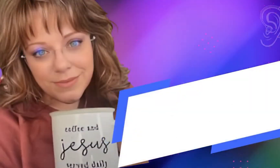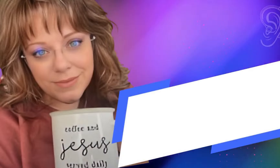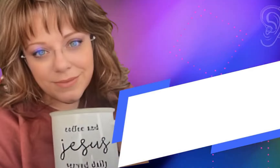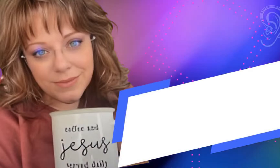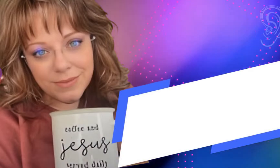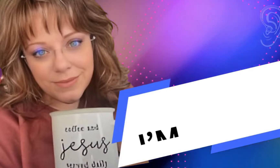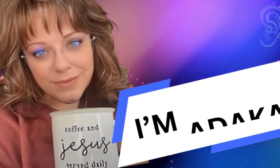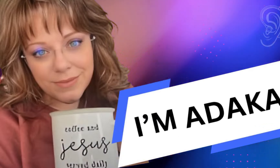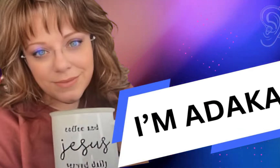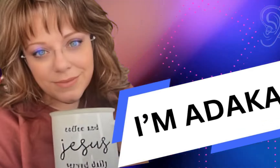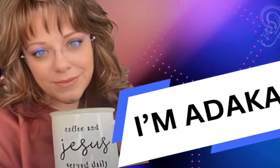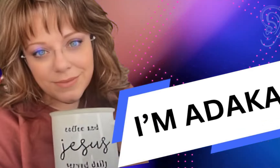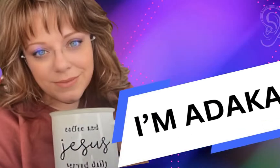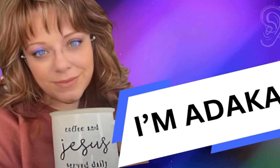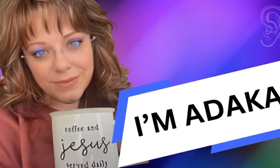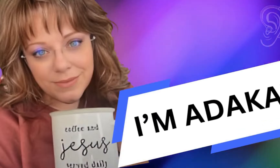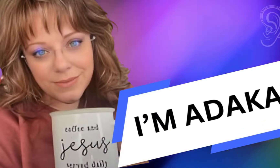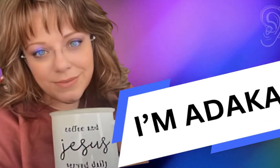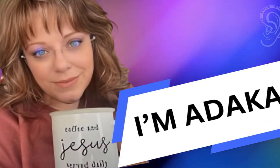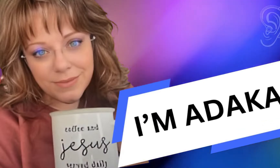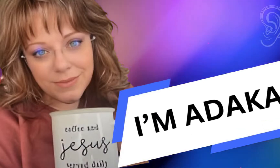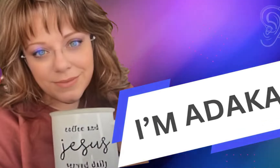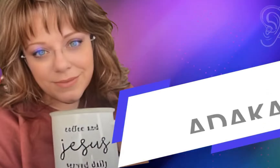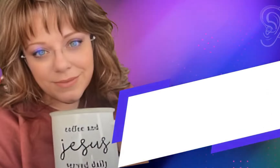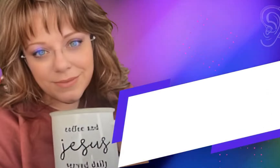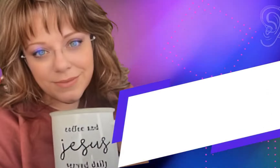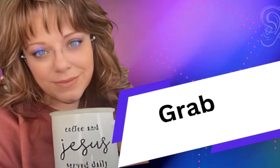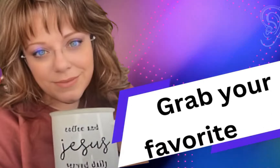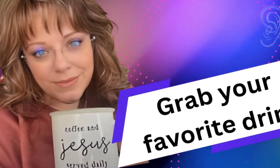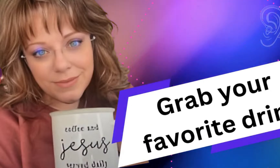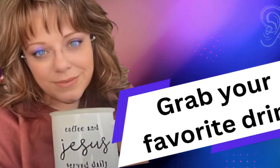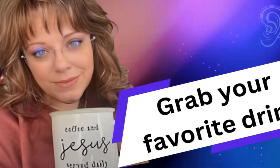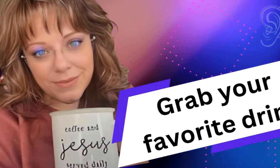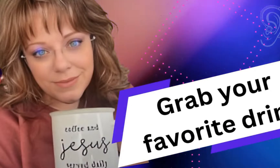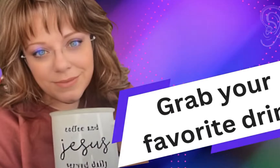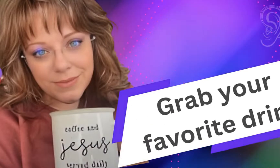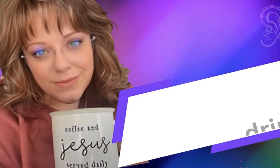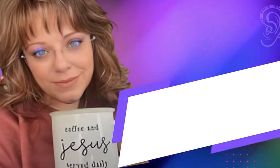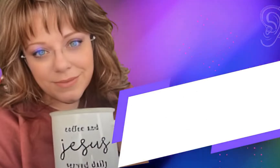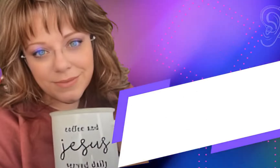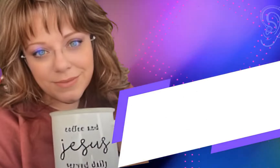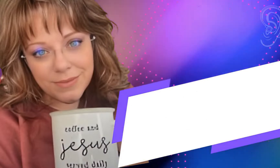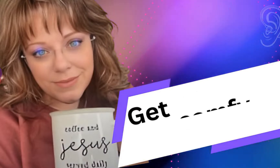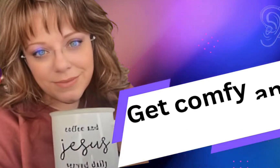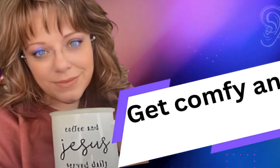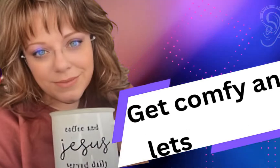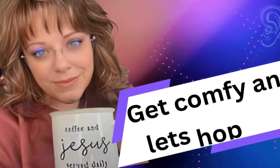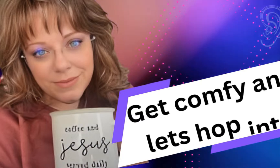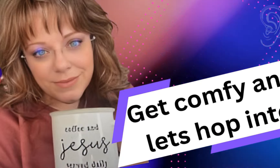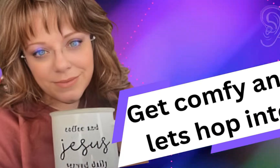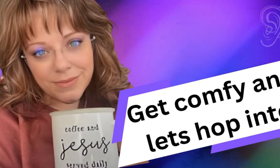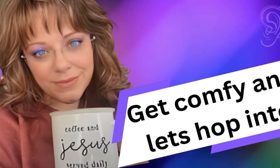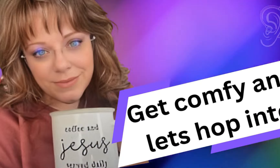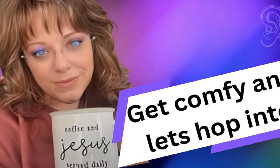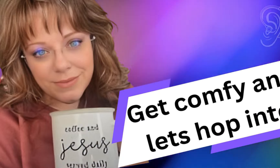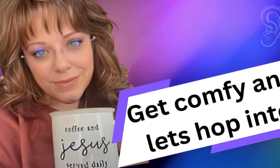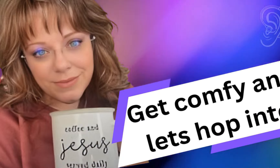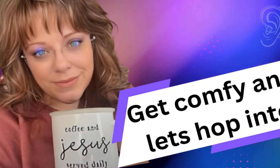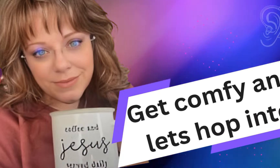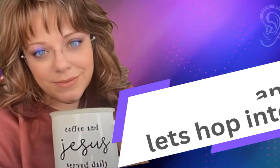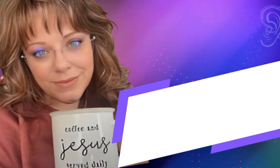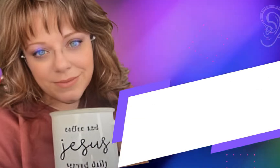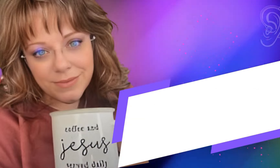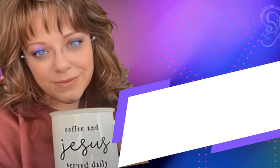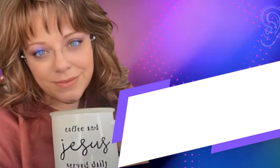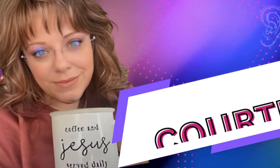Welcome. I am AdaKay. Grab your favorite drink, get comfy, and let's